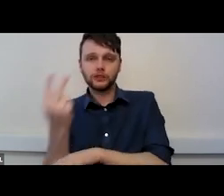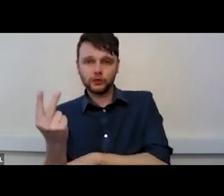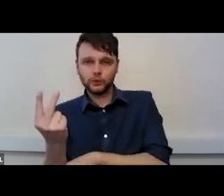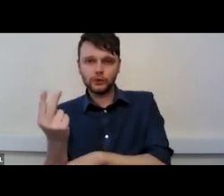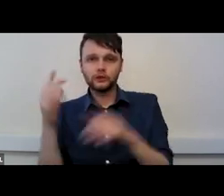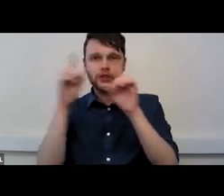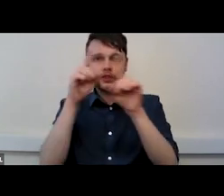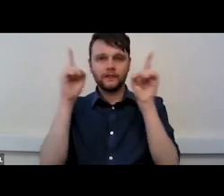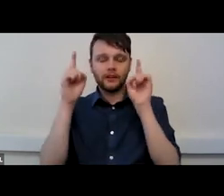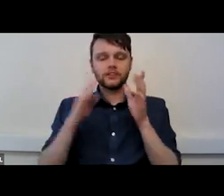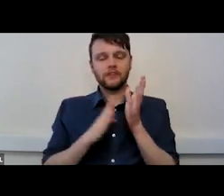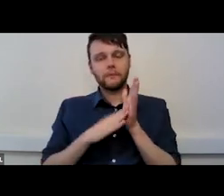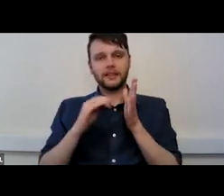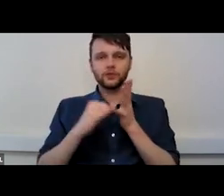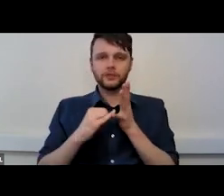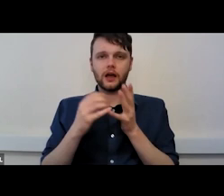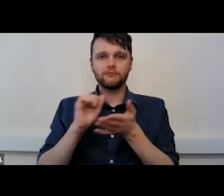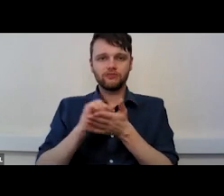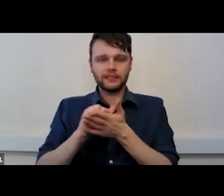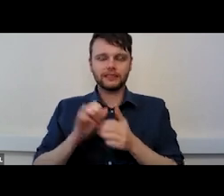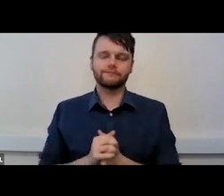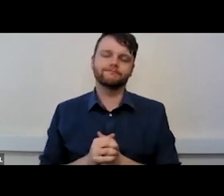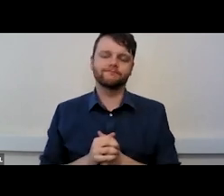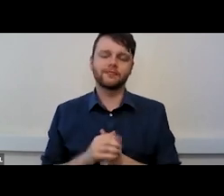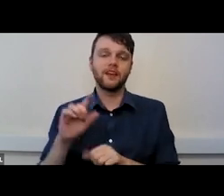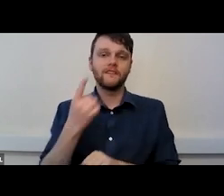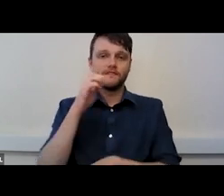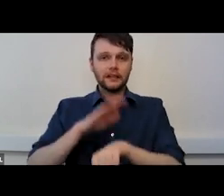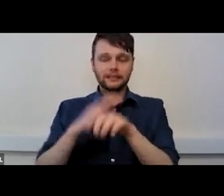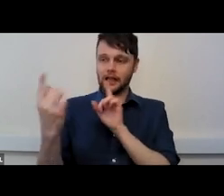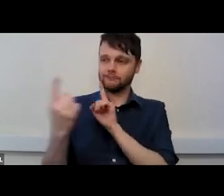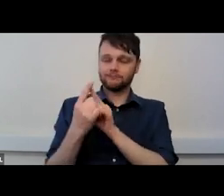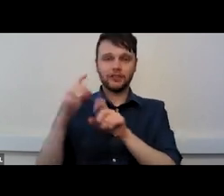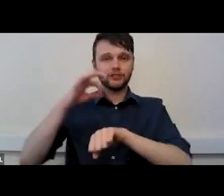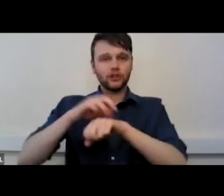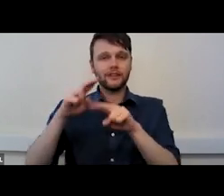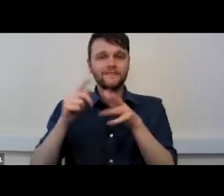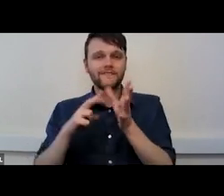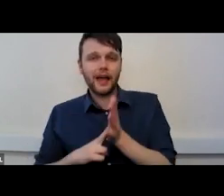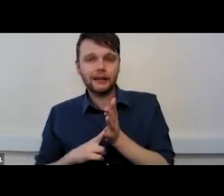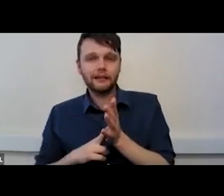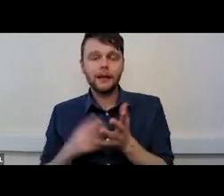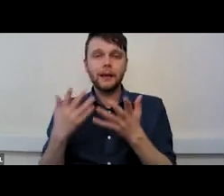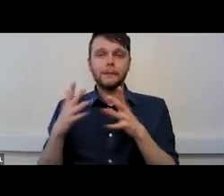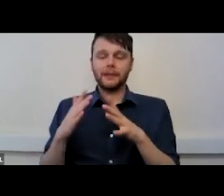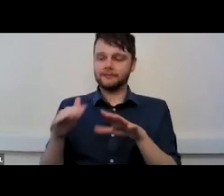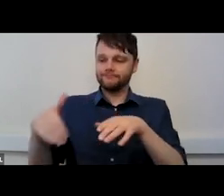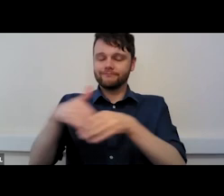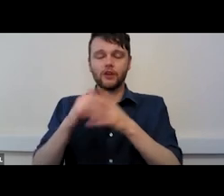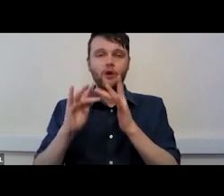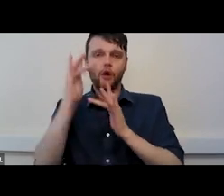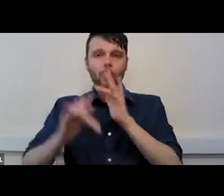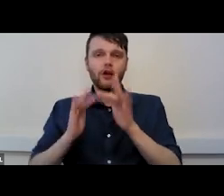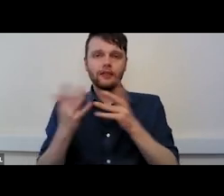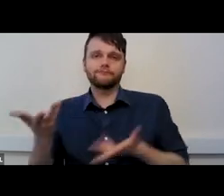of Minnesota Press. And I first had the pleasure of encountering Dr. Fan when he contributed to an online discussion for